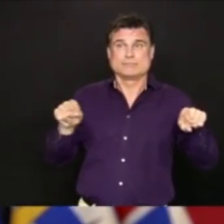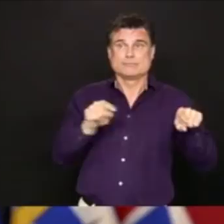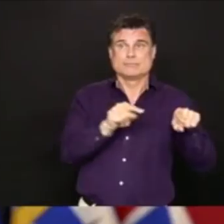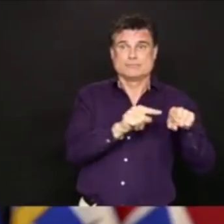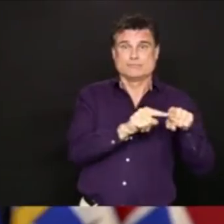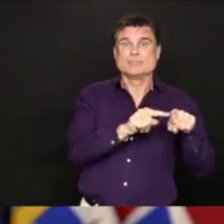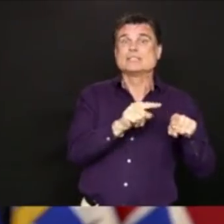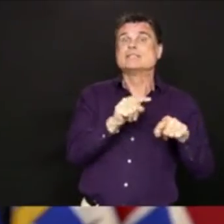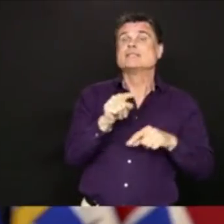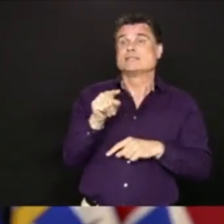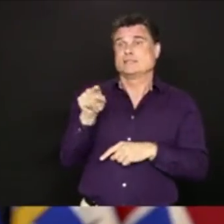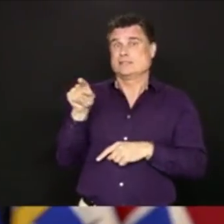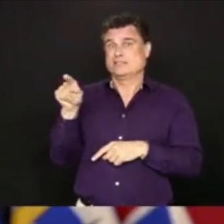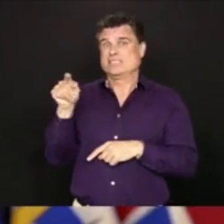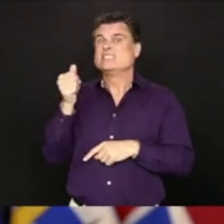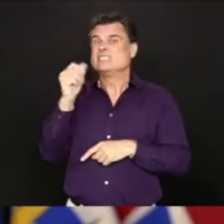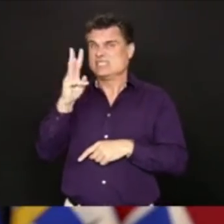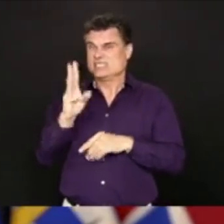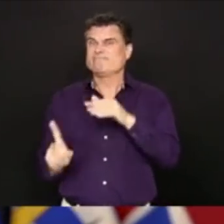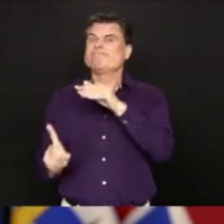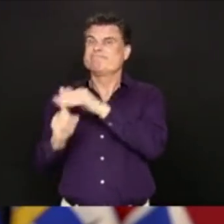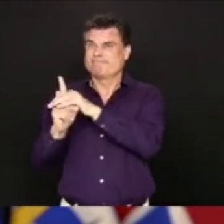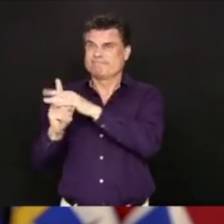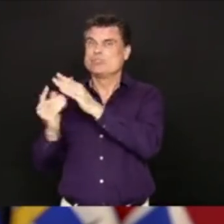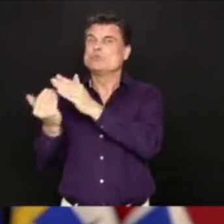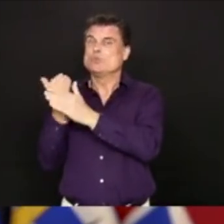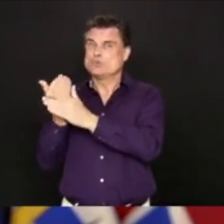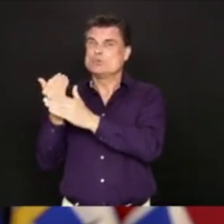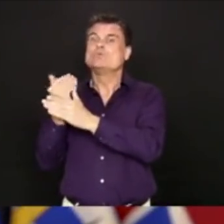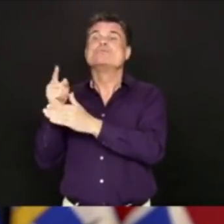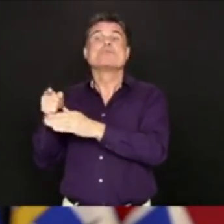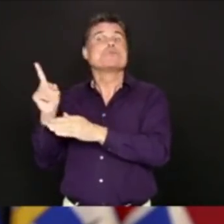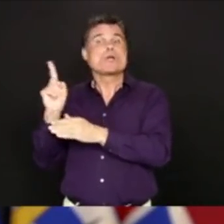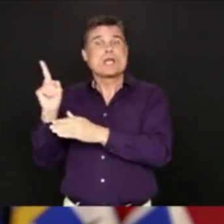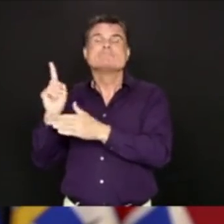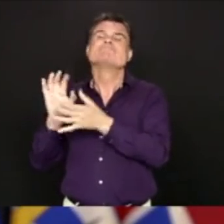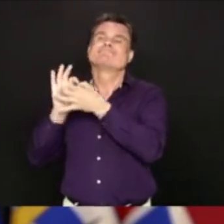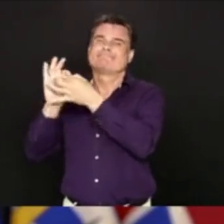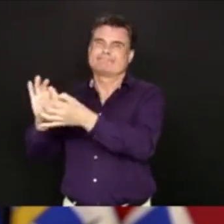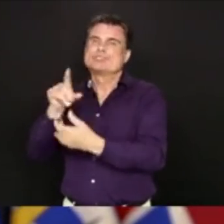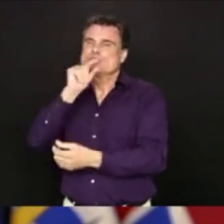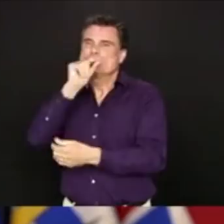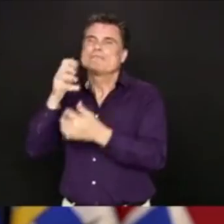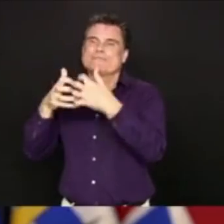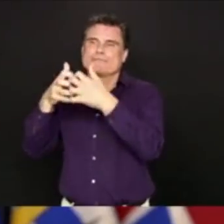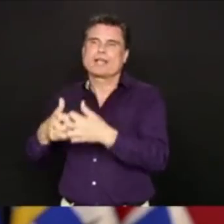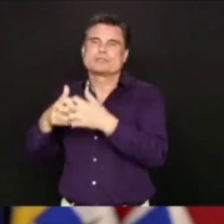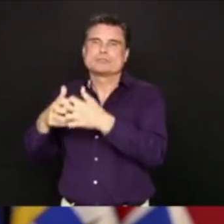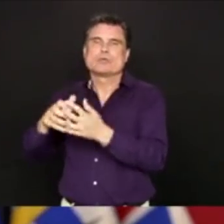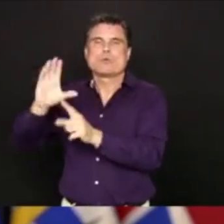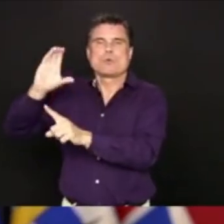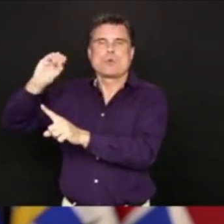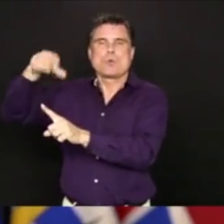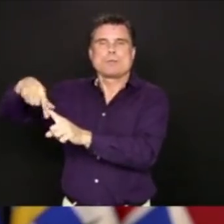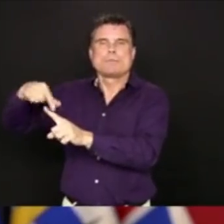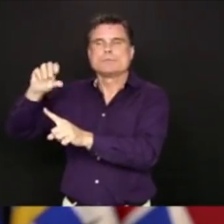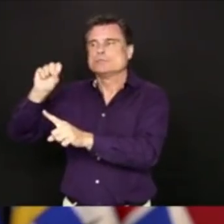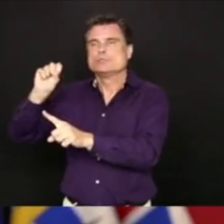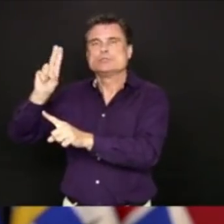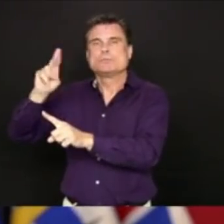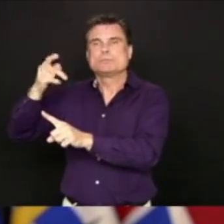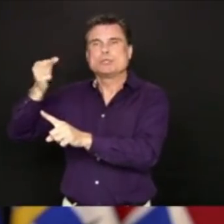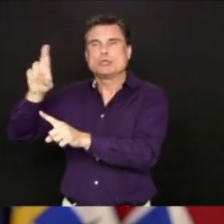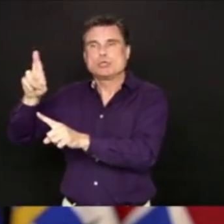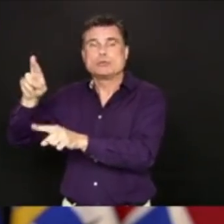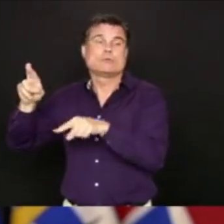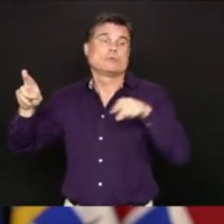ongoing investigation at that facility. The United Poultry facility, which was closed down a few days